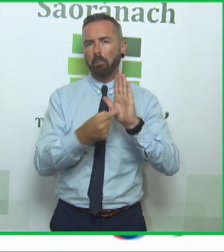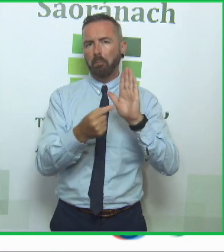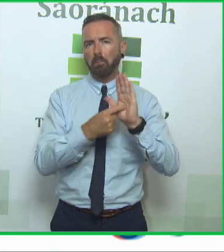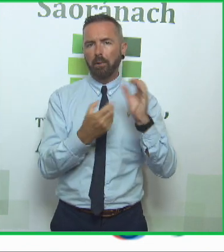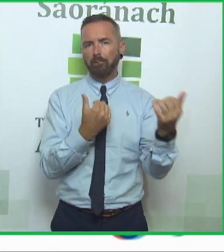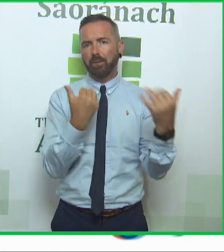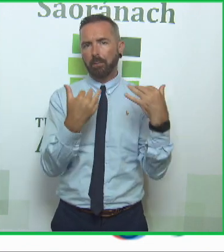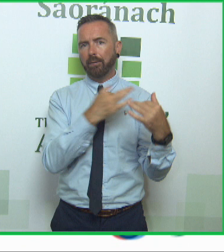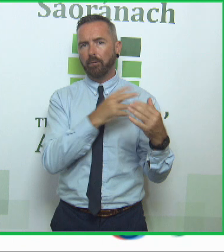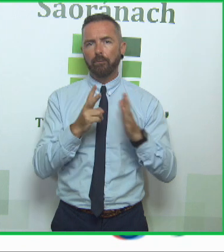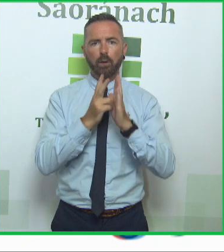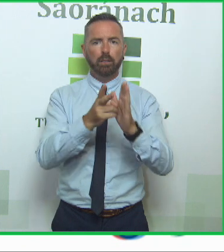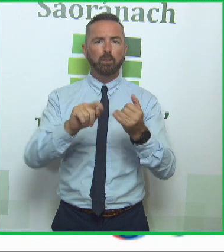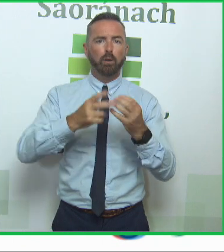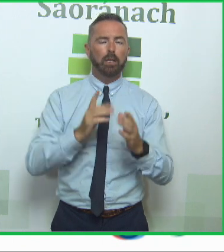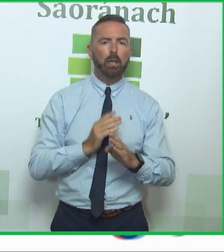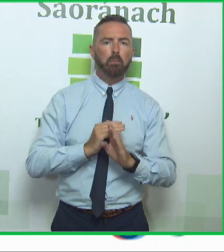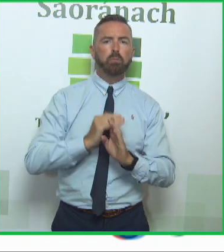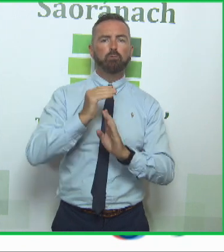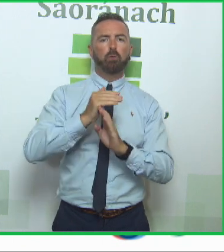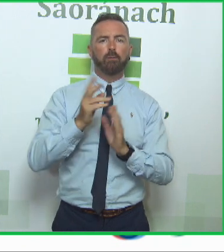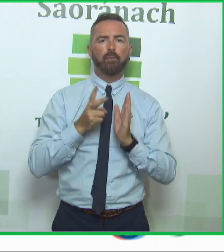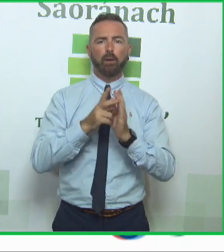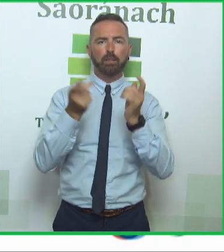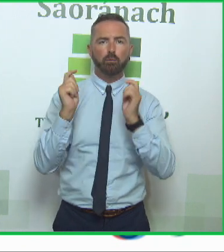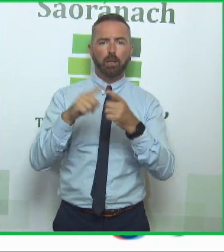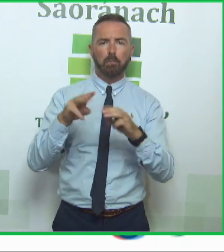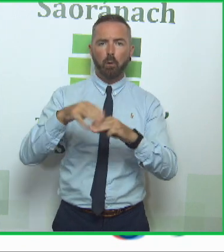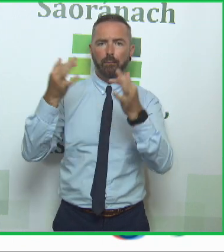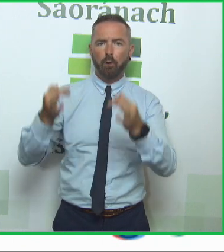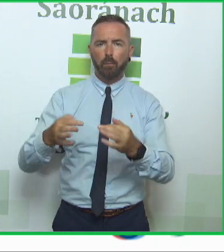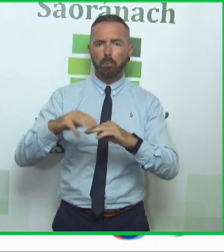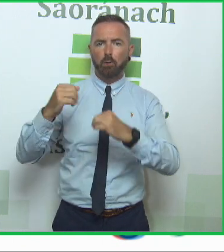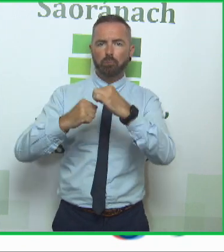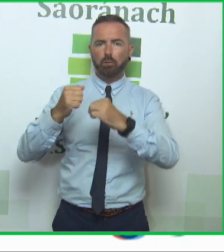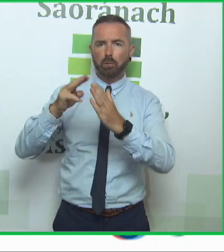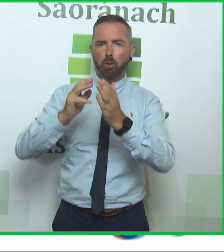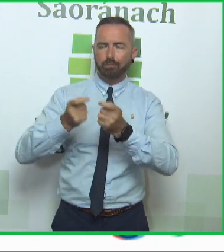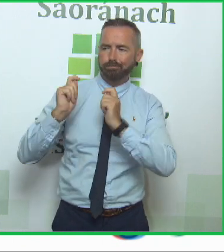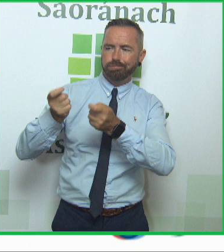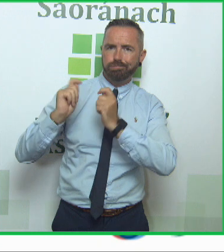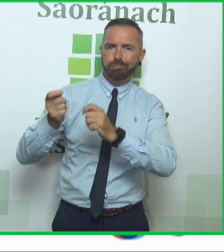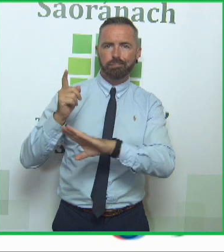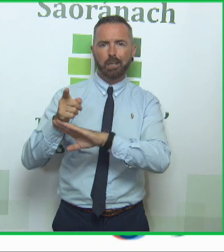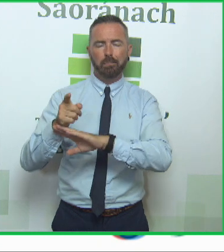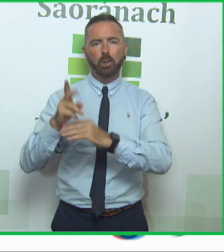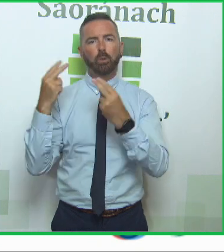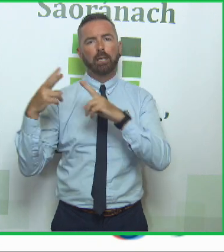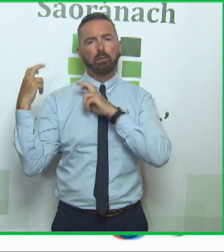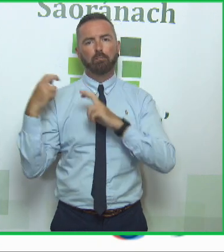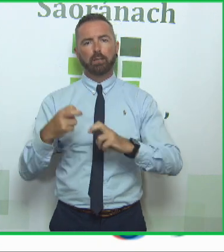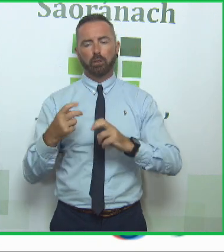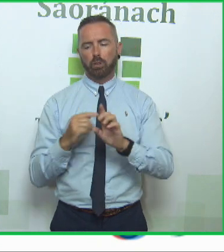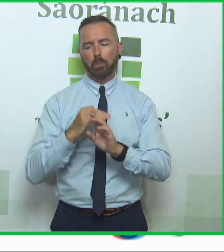volunteers to improve our volunteer training. We hope to formalise that and have a more structured training programme. We need to improve our research and have